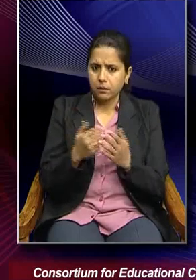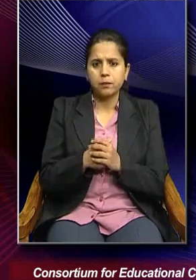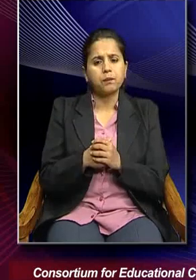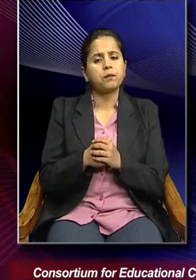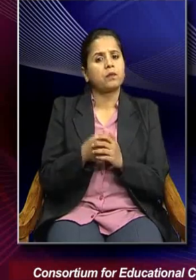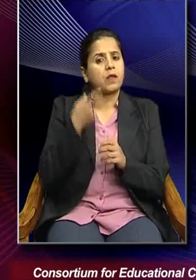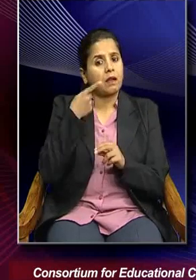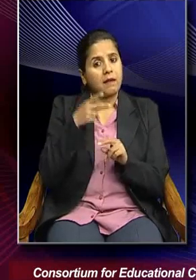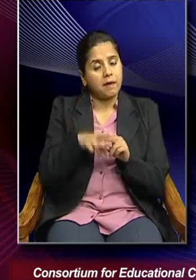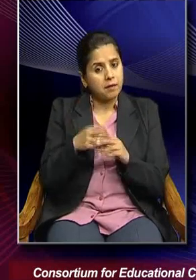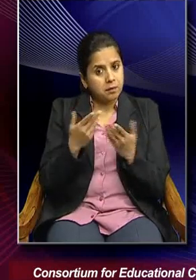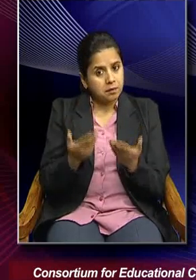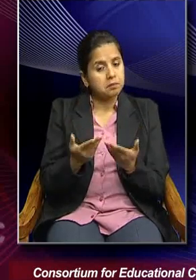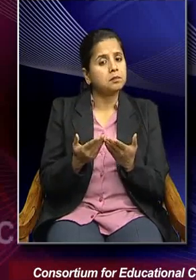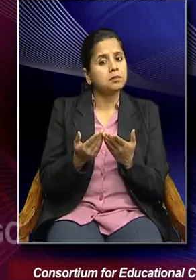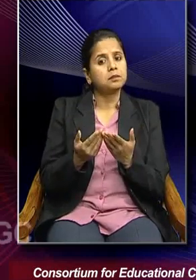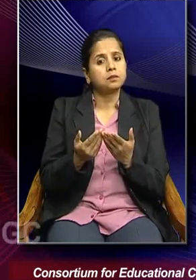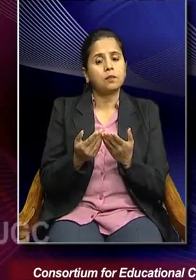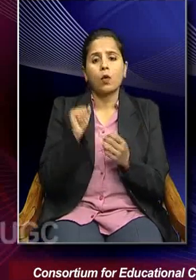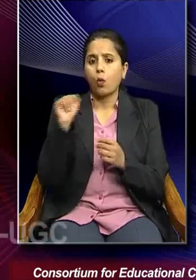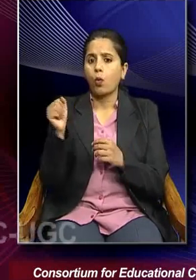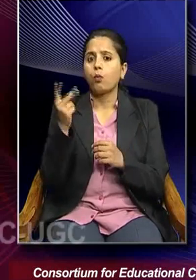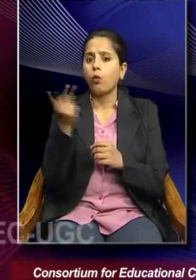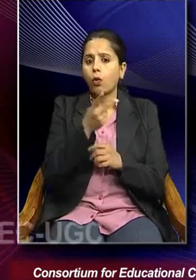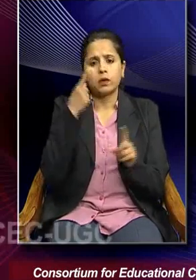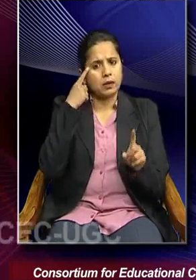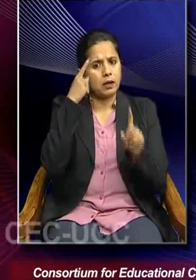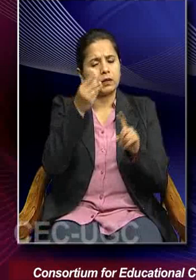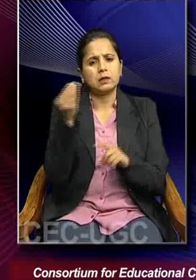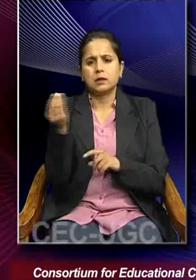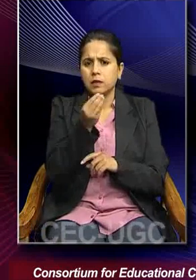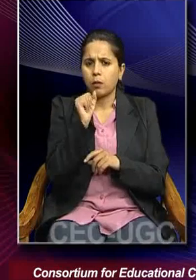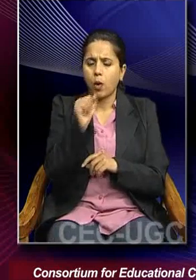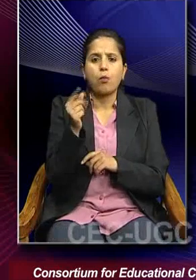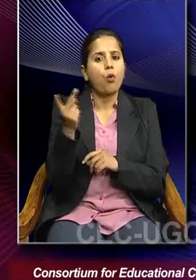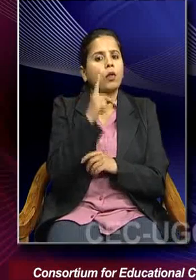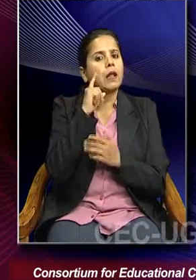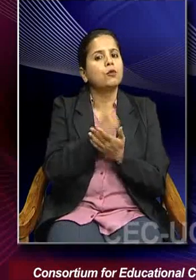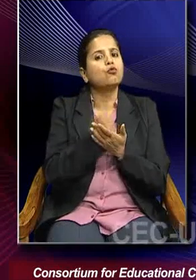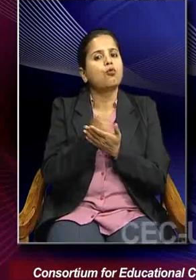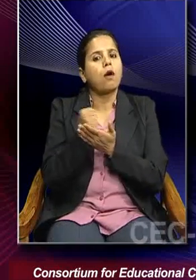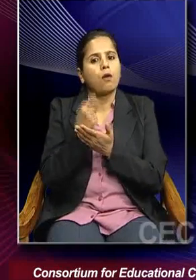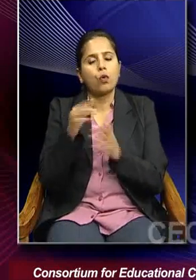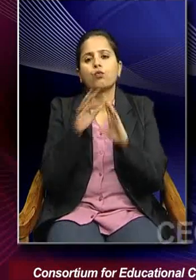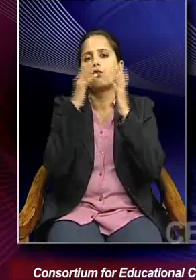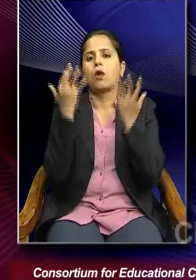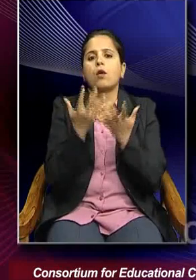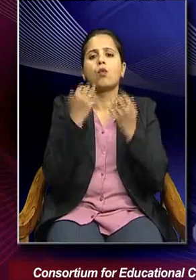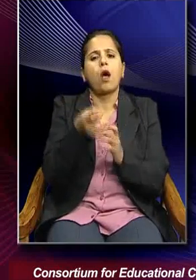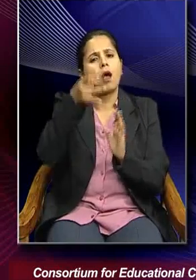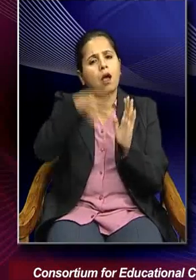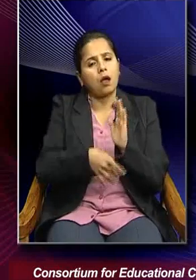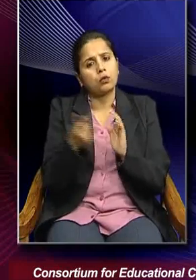So, even though their aim in some sense that they are both trying to understand the world is the